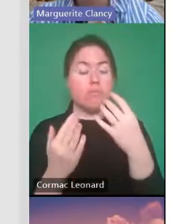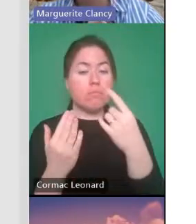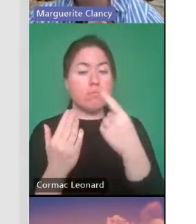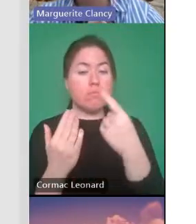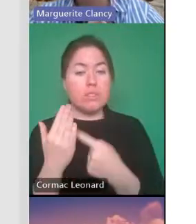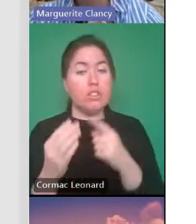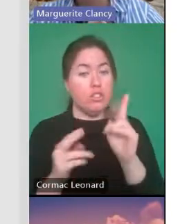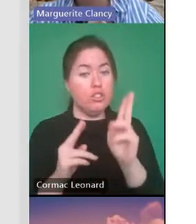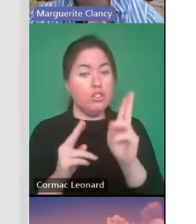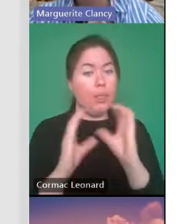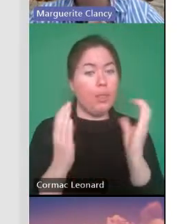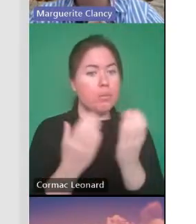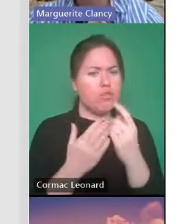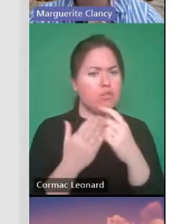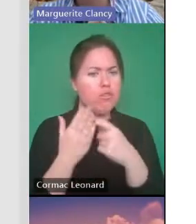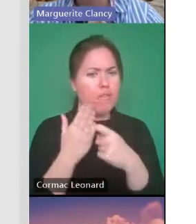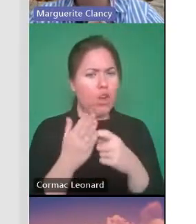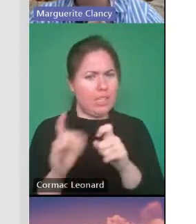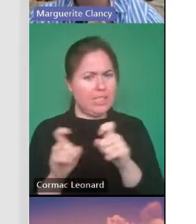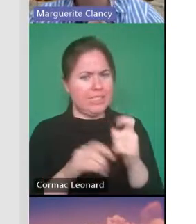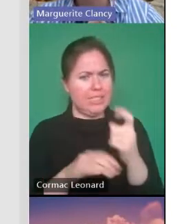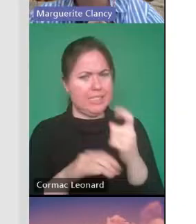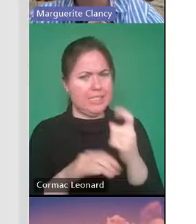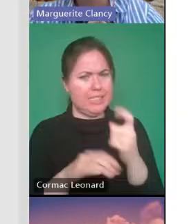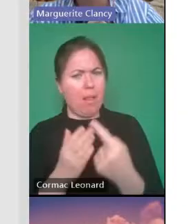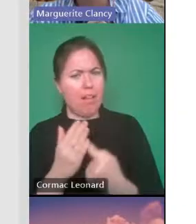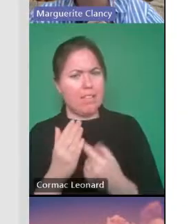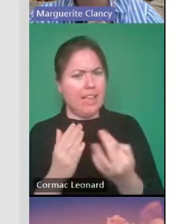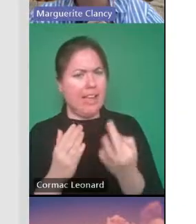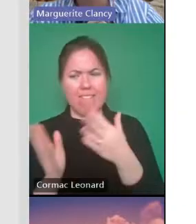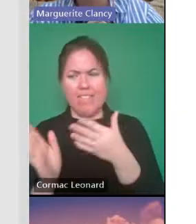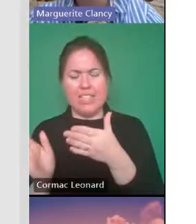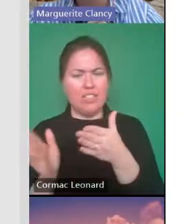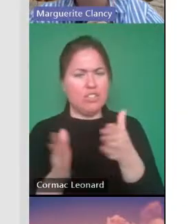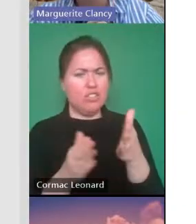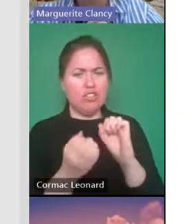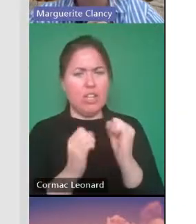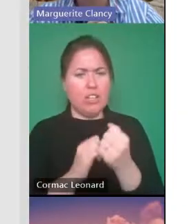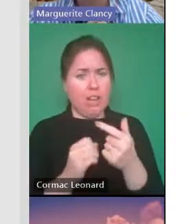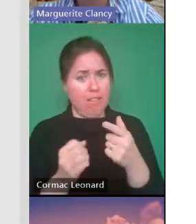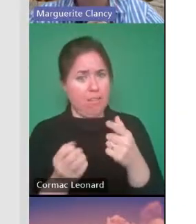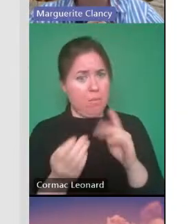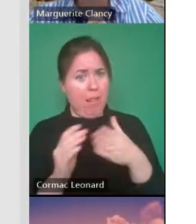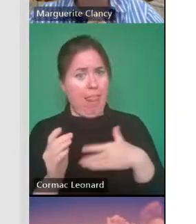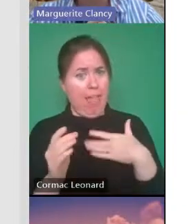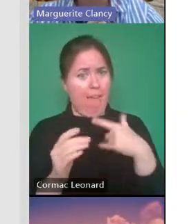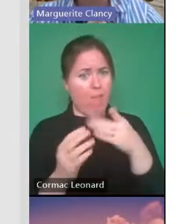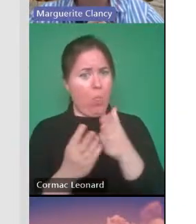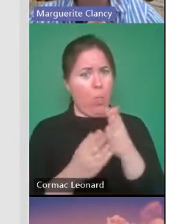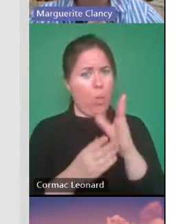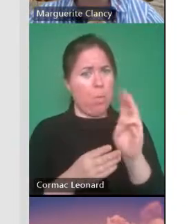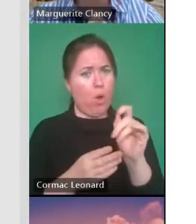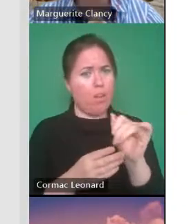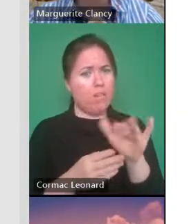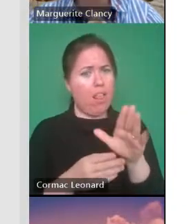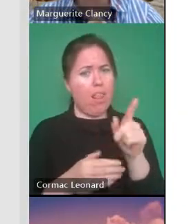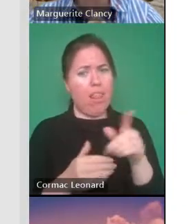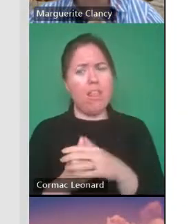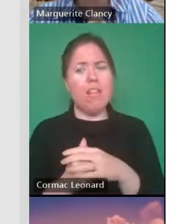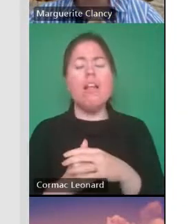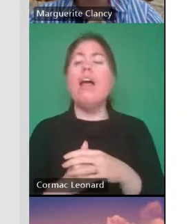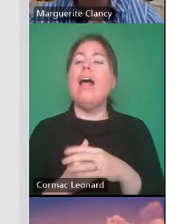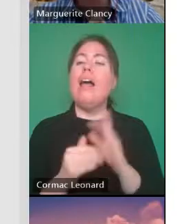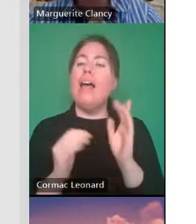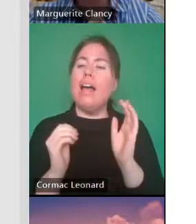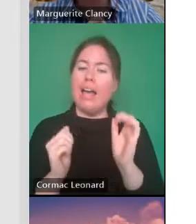policy if it has been moved away from this and it is going live via the portal? Yeah, I think